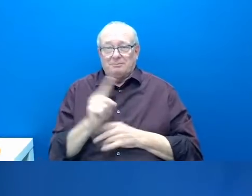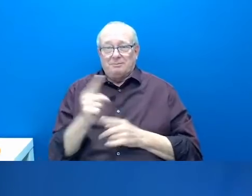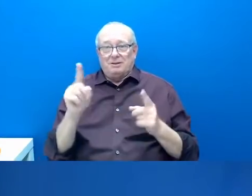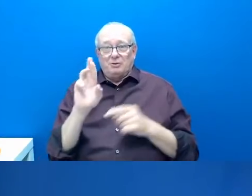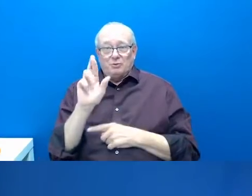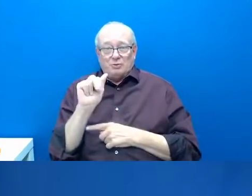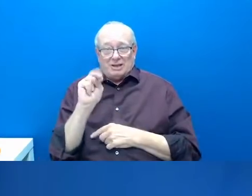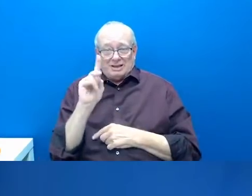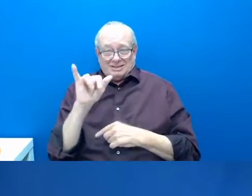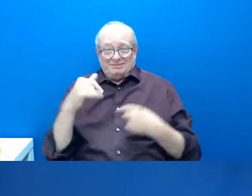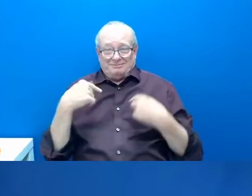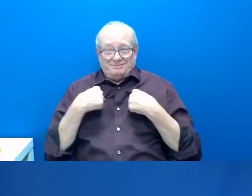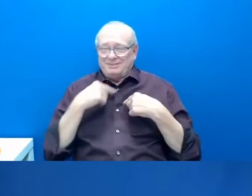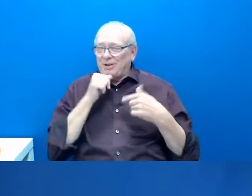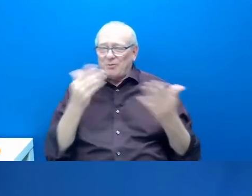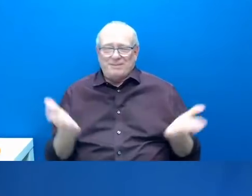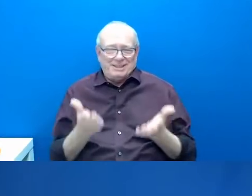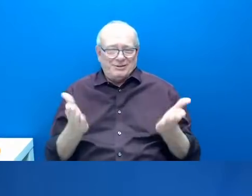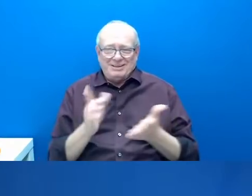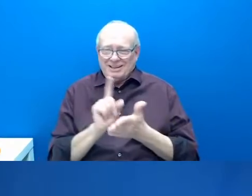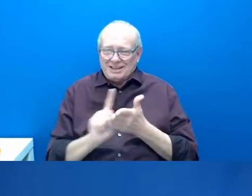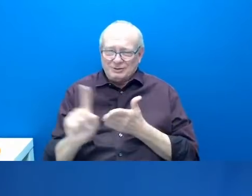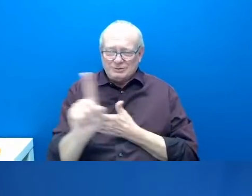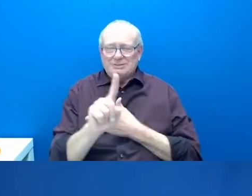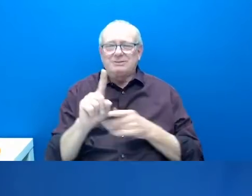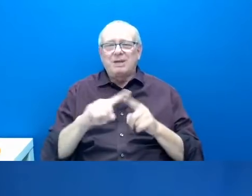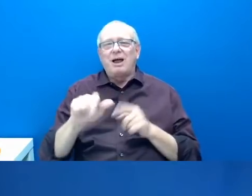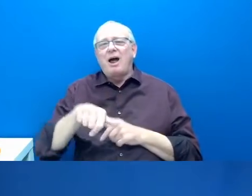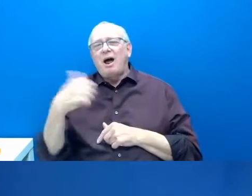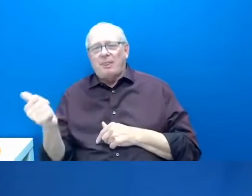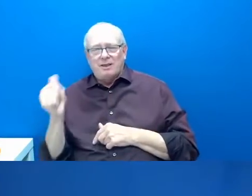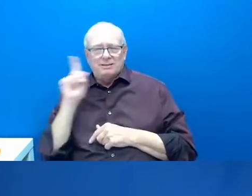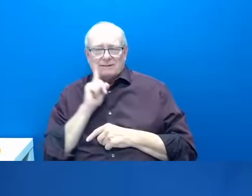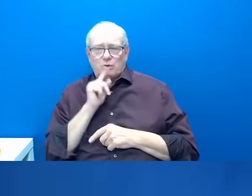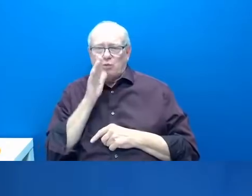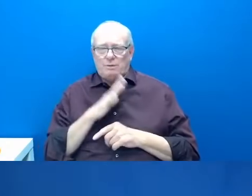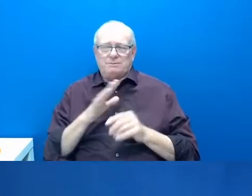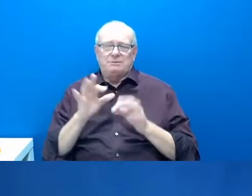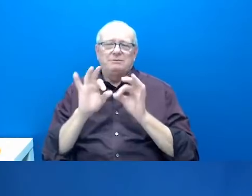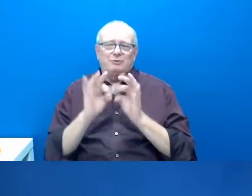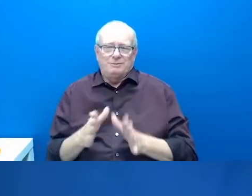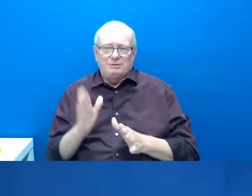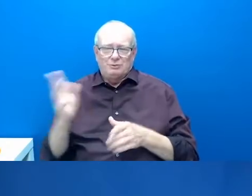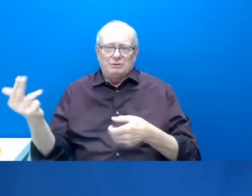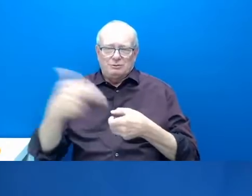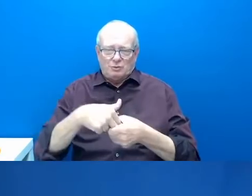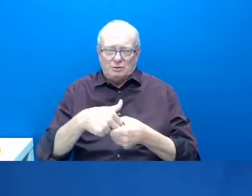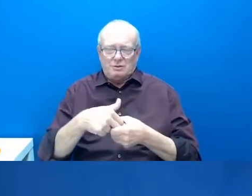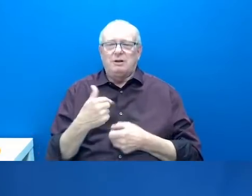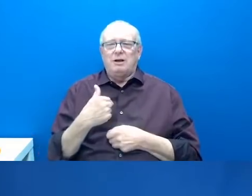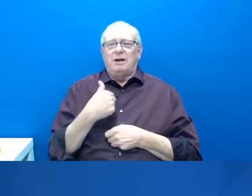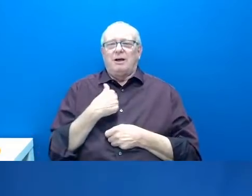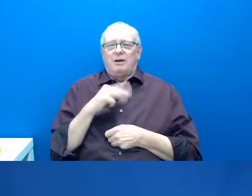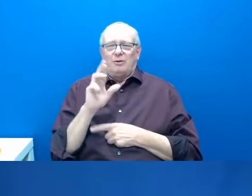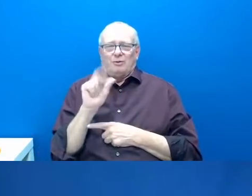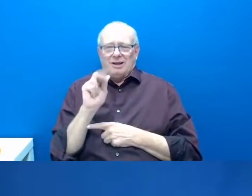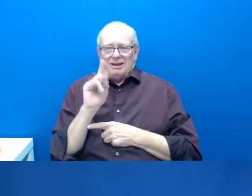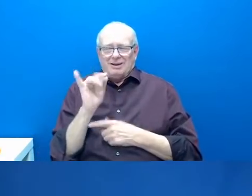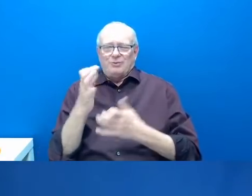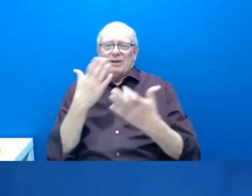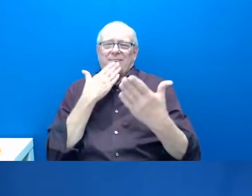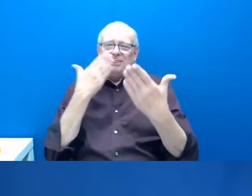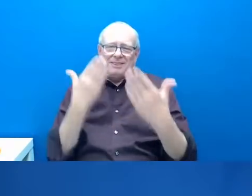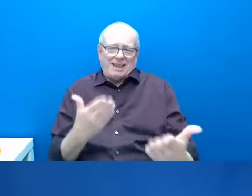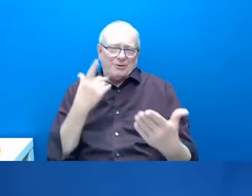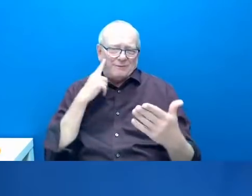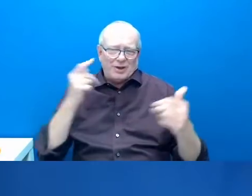will be joined by another member of the deaf community. We would like to express our deep gratitude for Randy and everyone